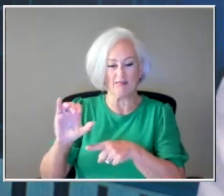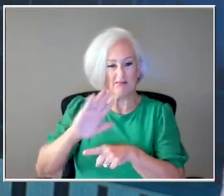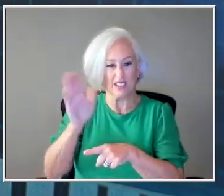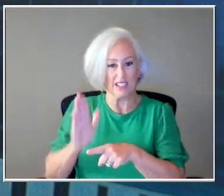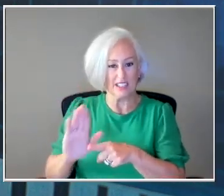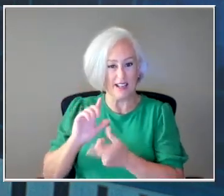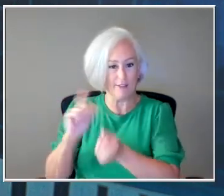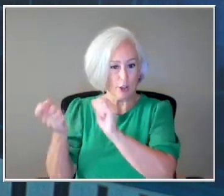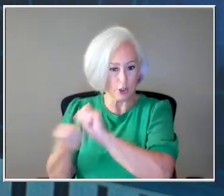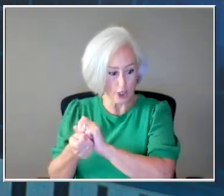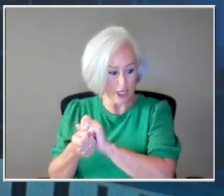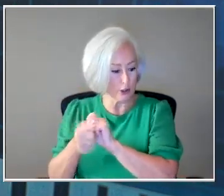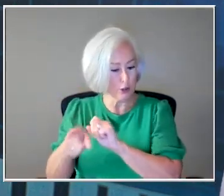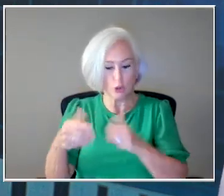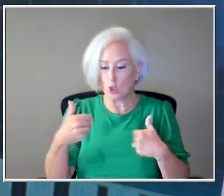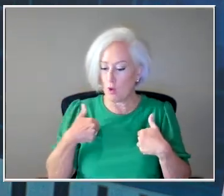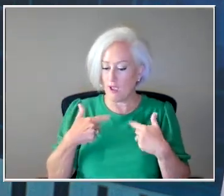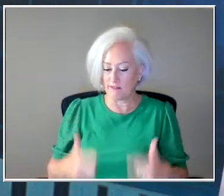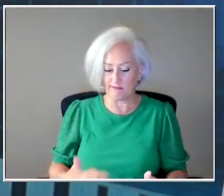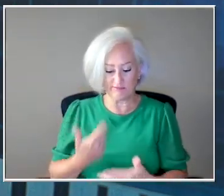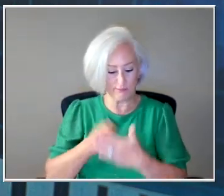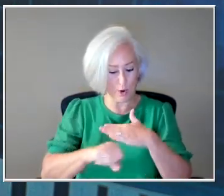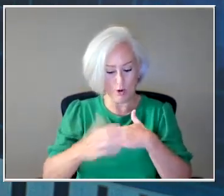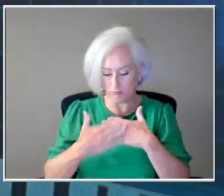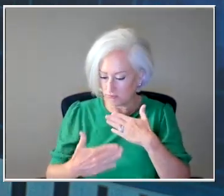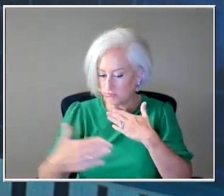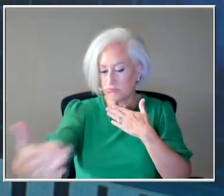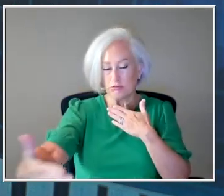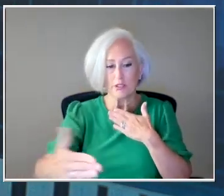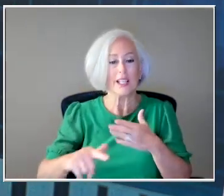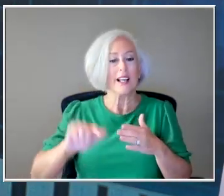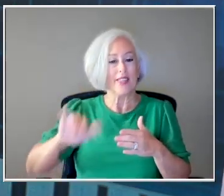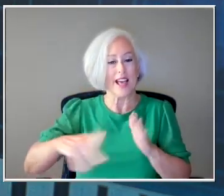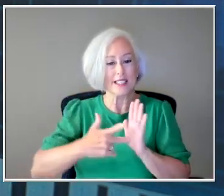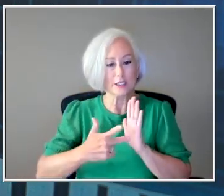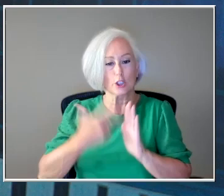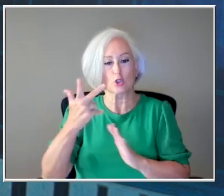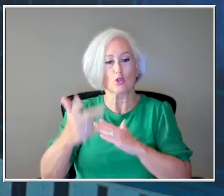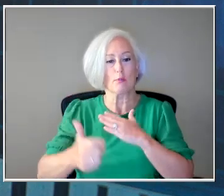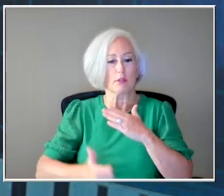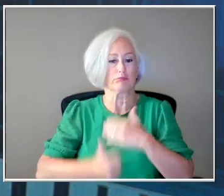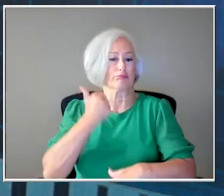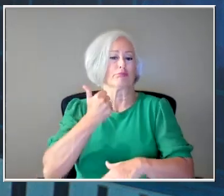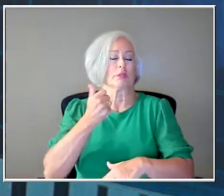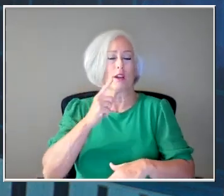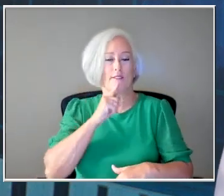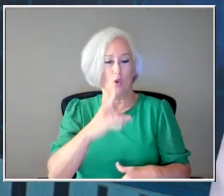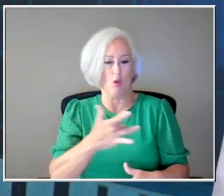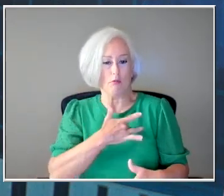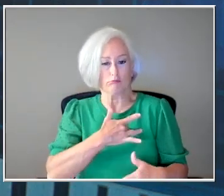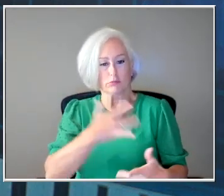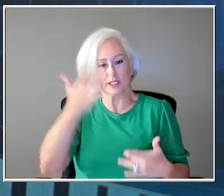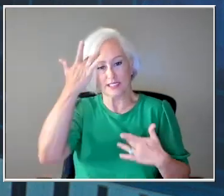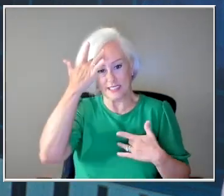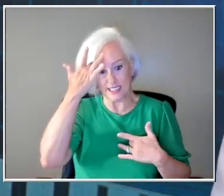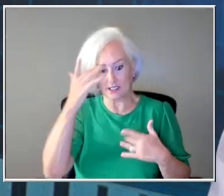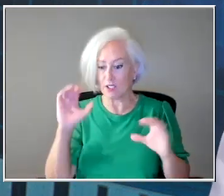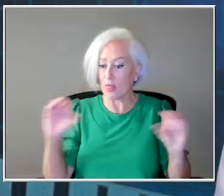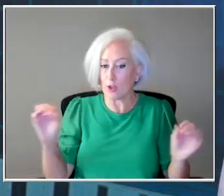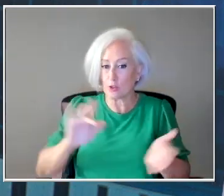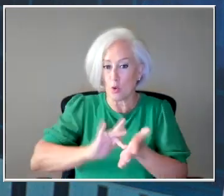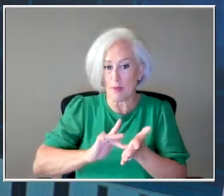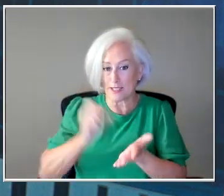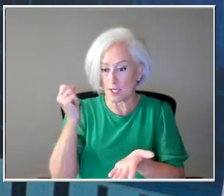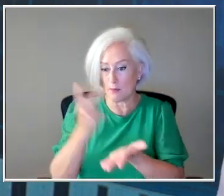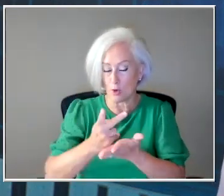your life. It's a triple threat for cardiovascular disease risk, and presently we don't have an official drug approved for it. We're working on some drugs here at KU. We